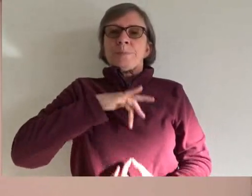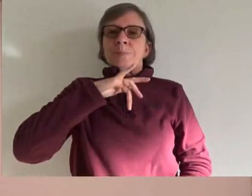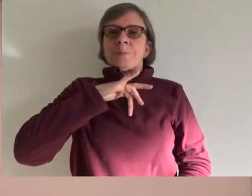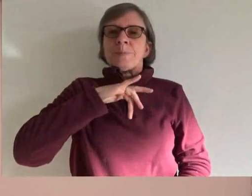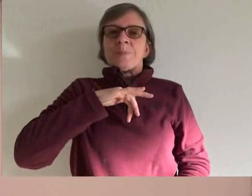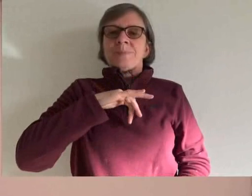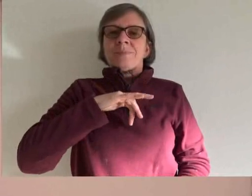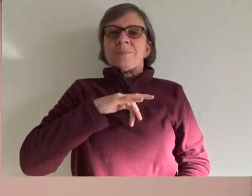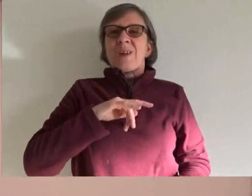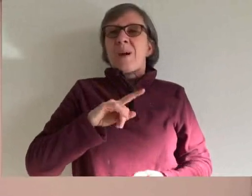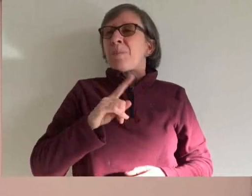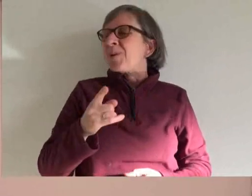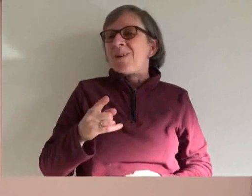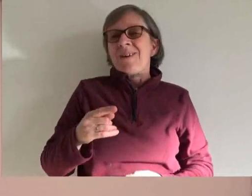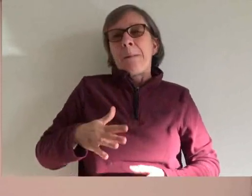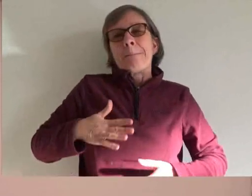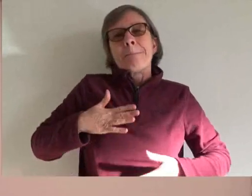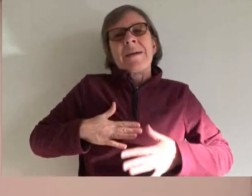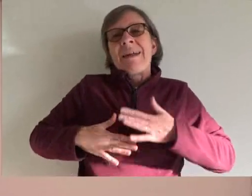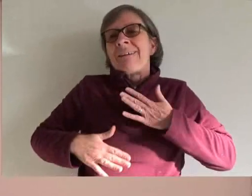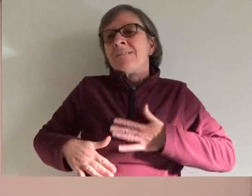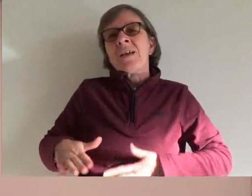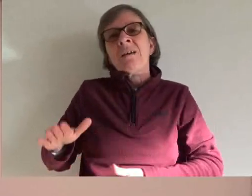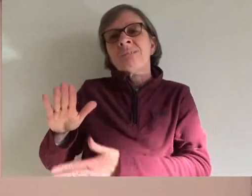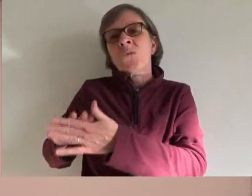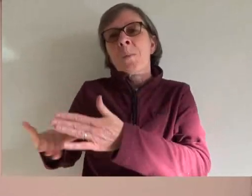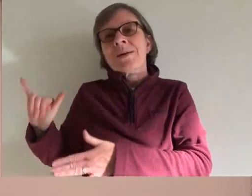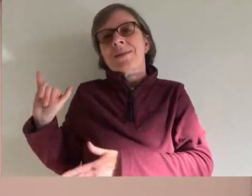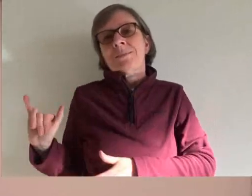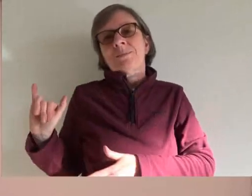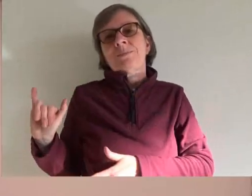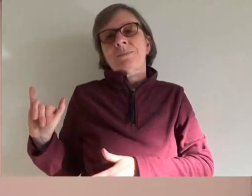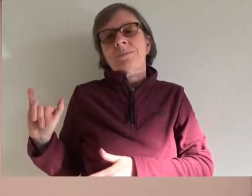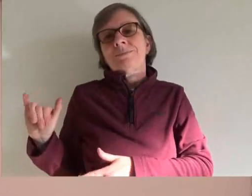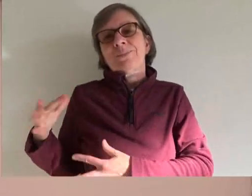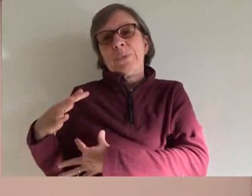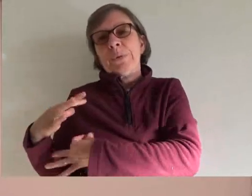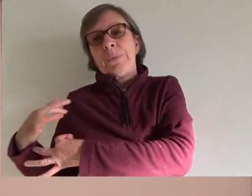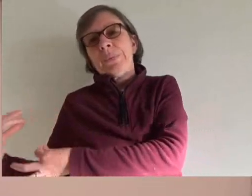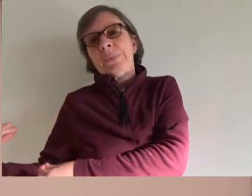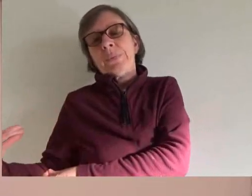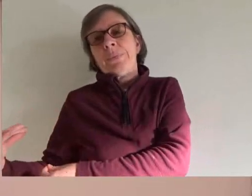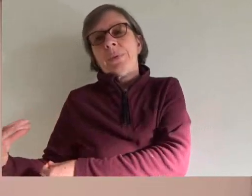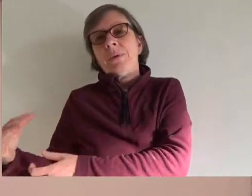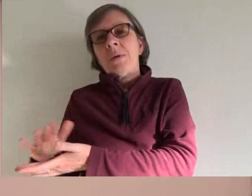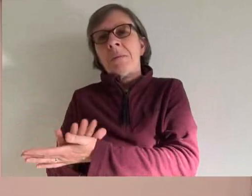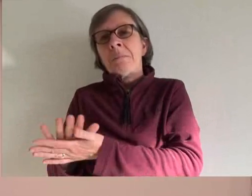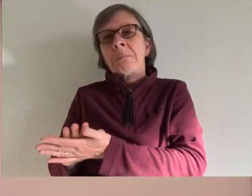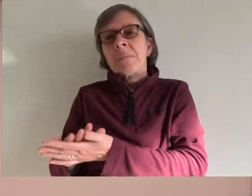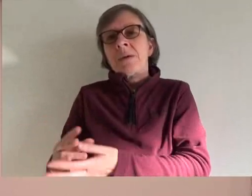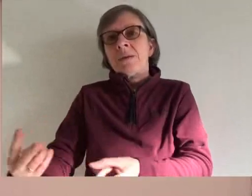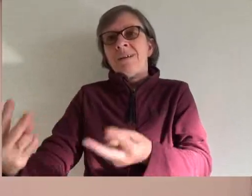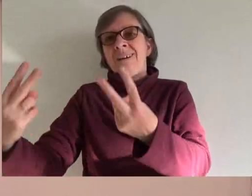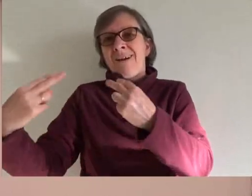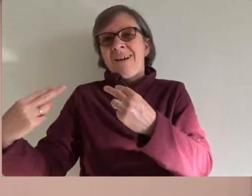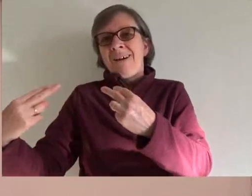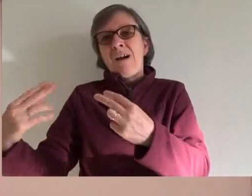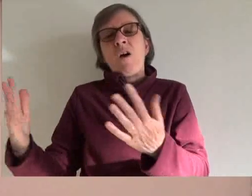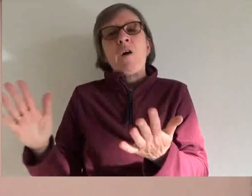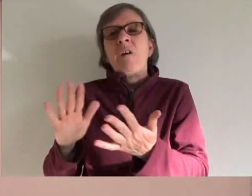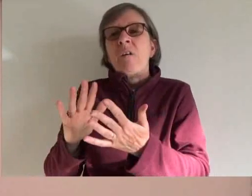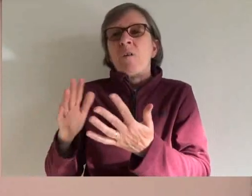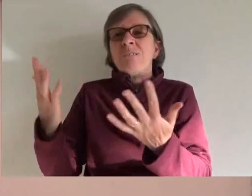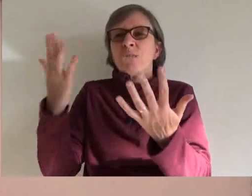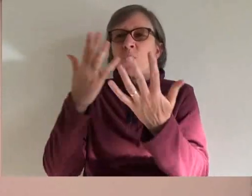said and they did was coming from the dark realm. And it was creating confusion. They'd been seduced by